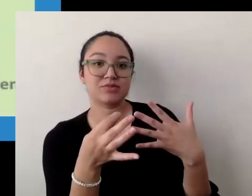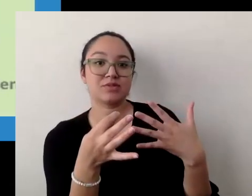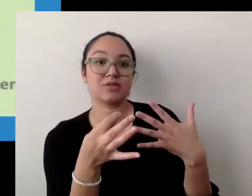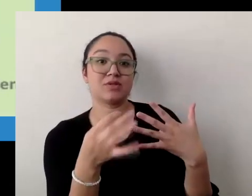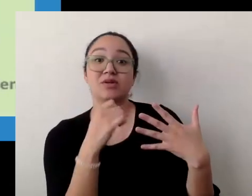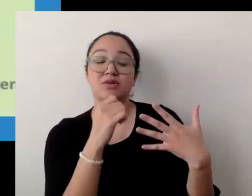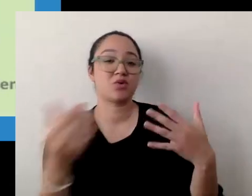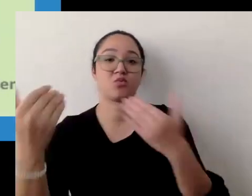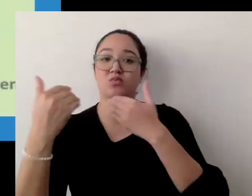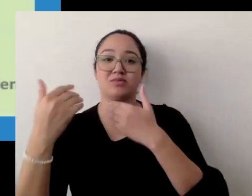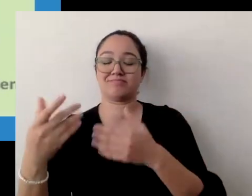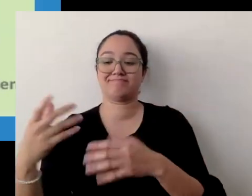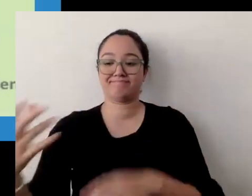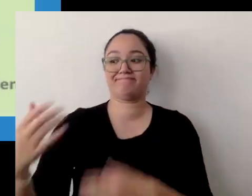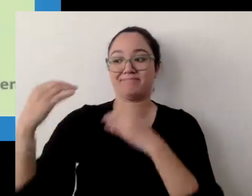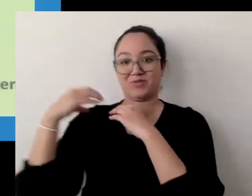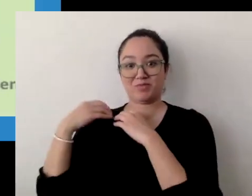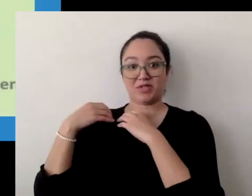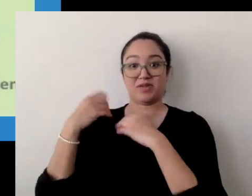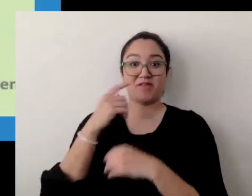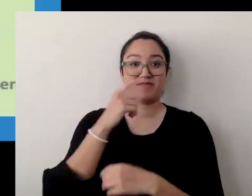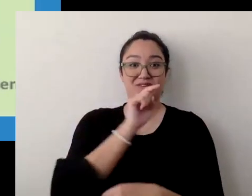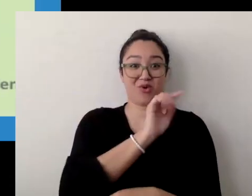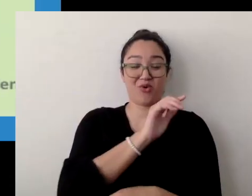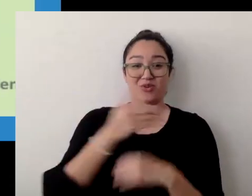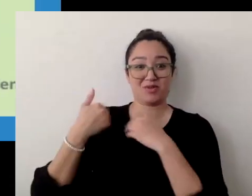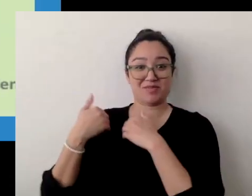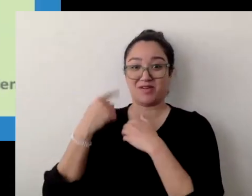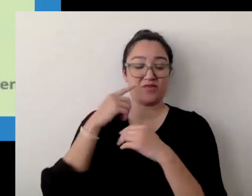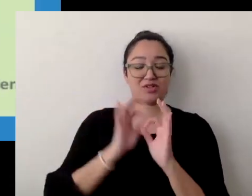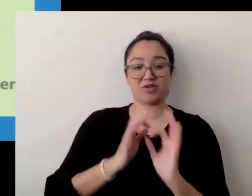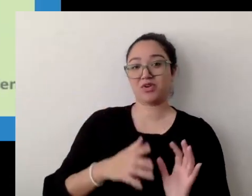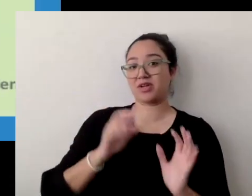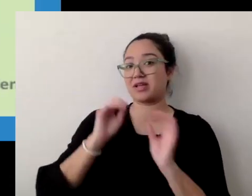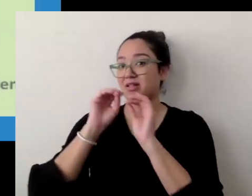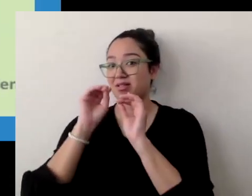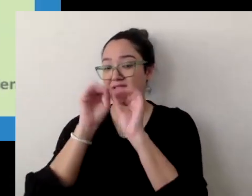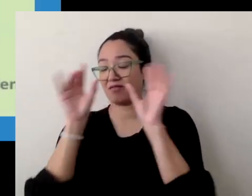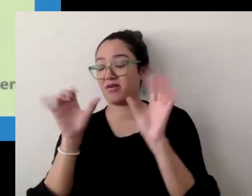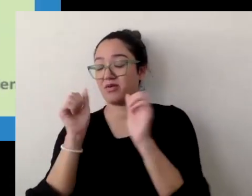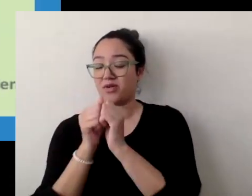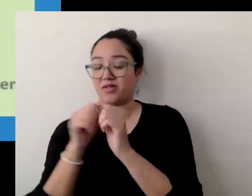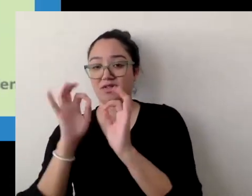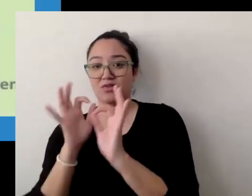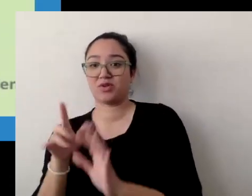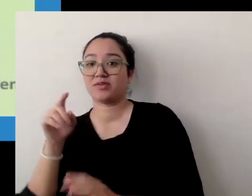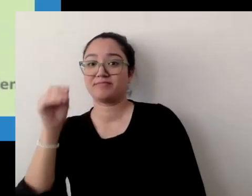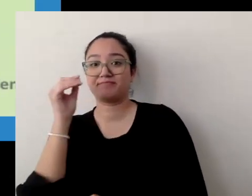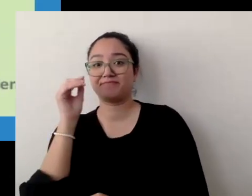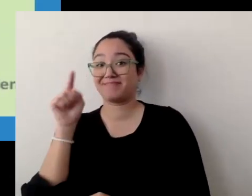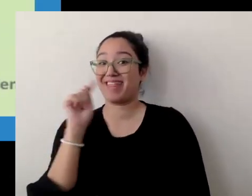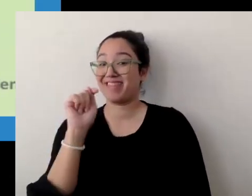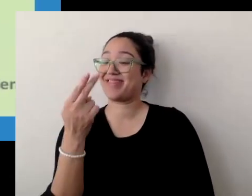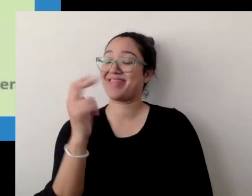on responsibilities that aren't yours as the interpreter, Mm, and just clarify with the doctor that in Spanish the term they them